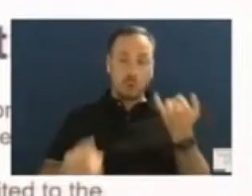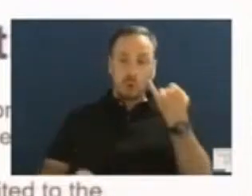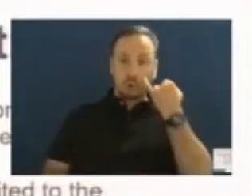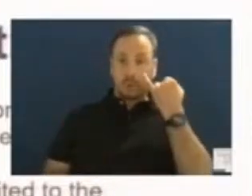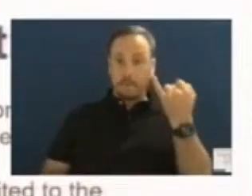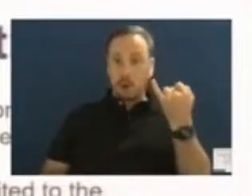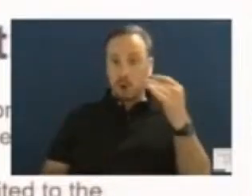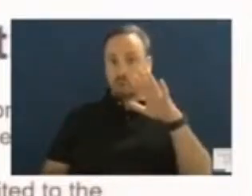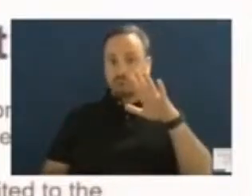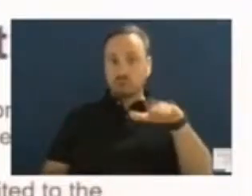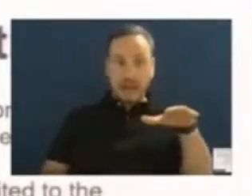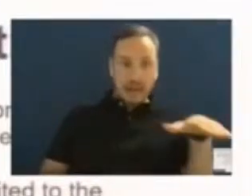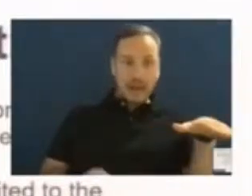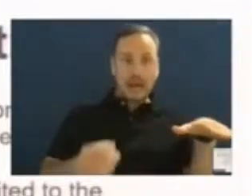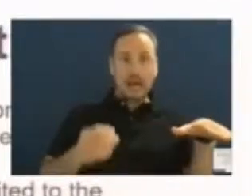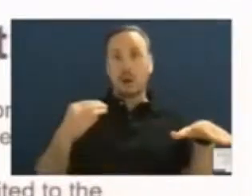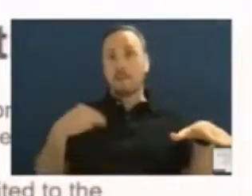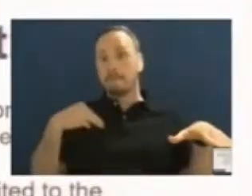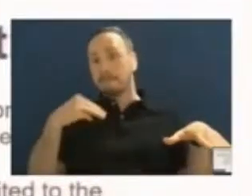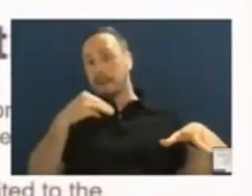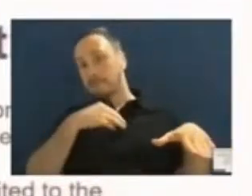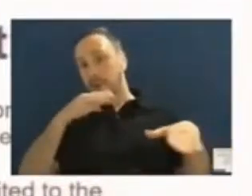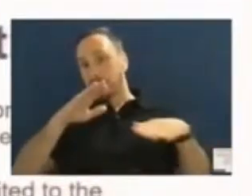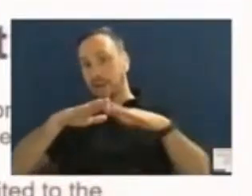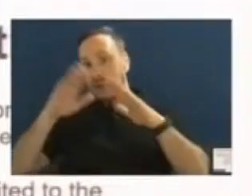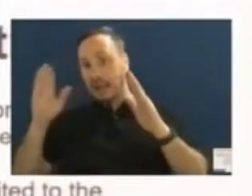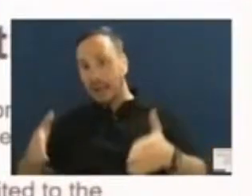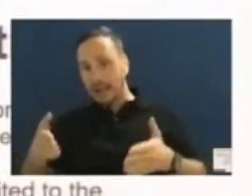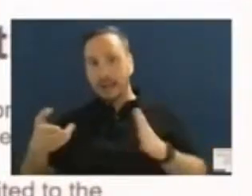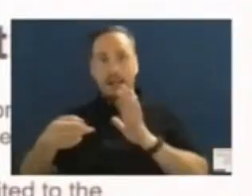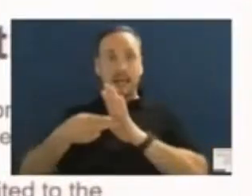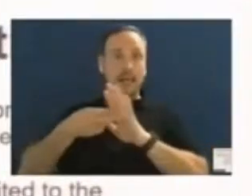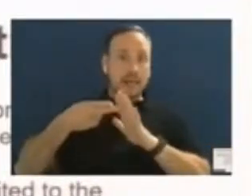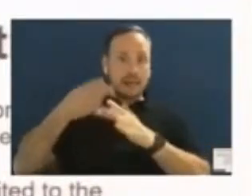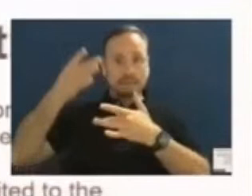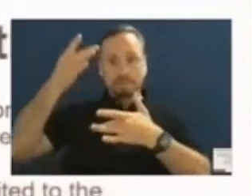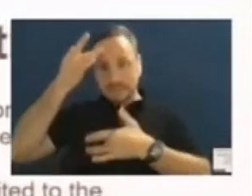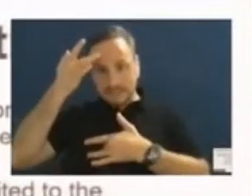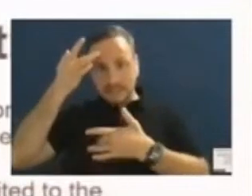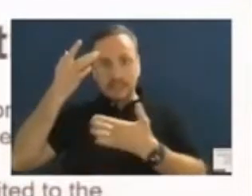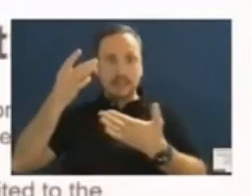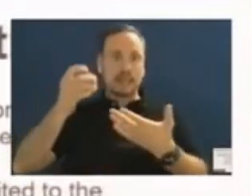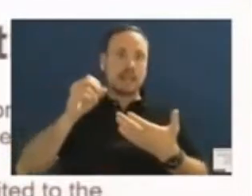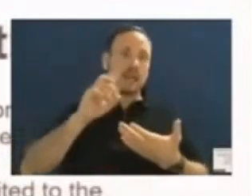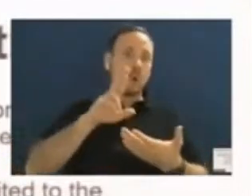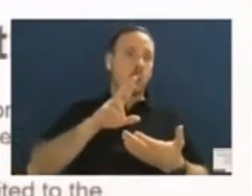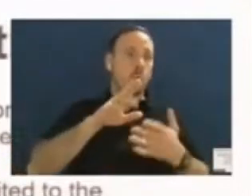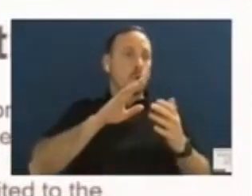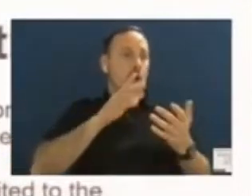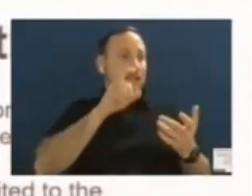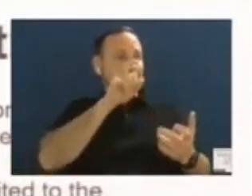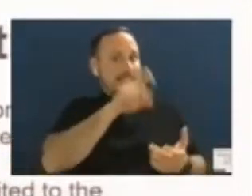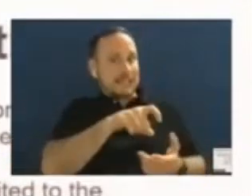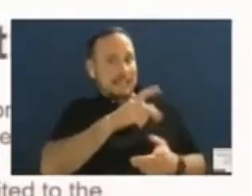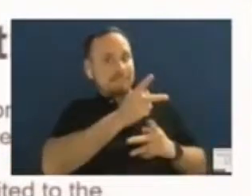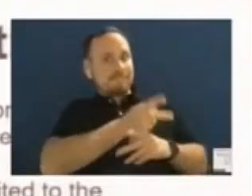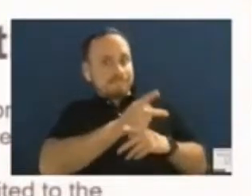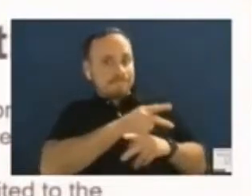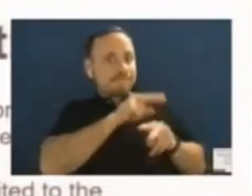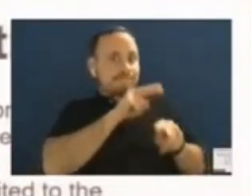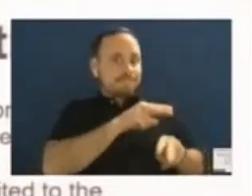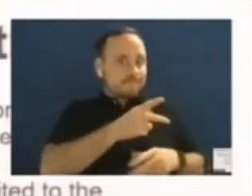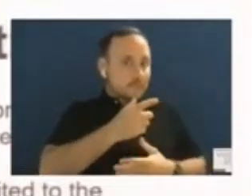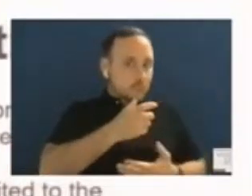household ends up dealing with a specific medical diagnosis or there's a change in sudden child care needs, or